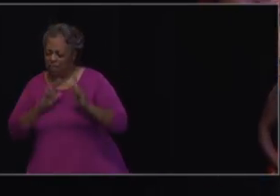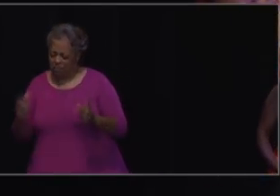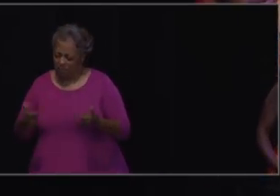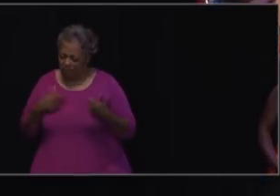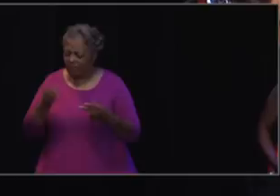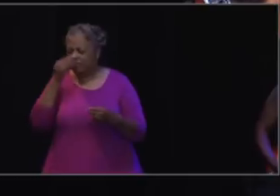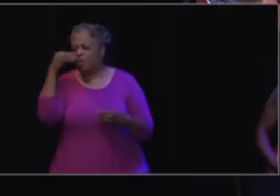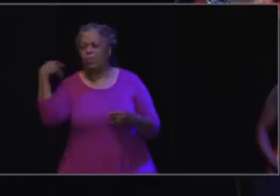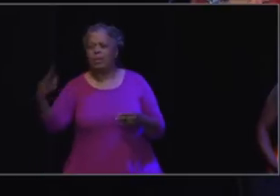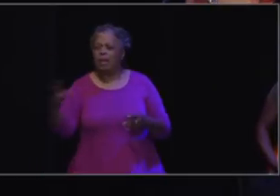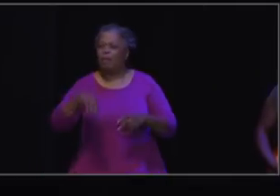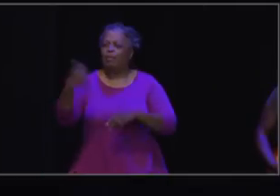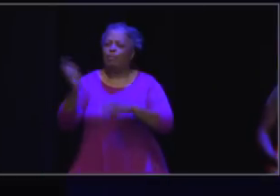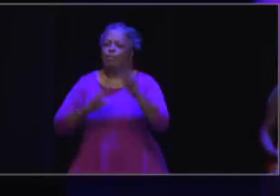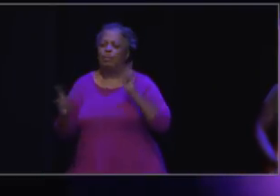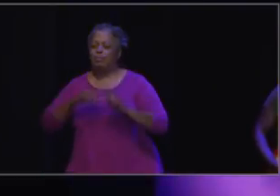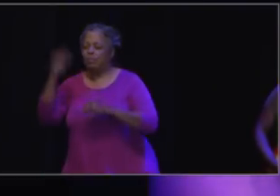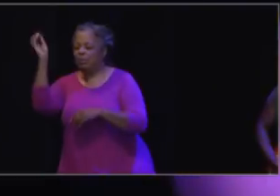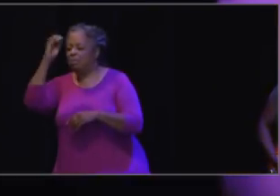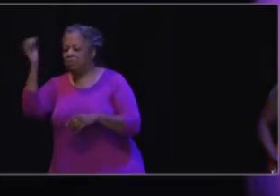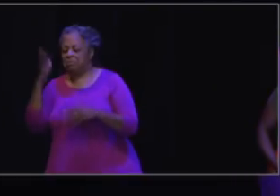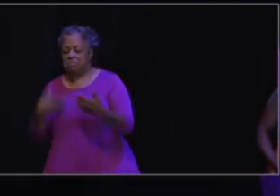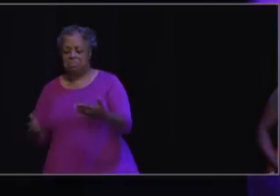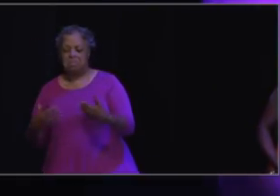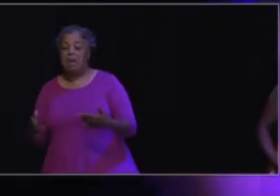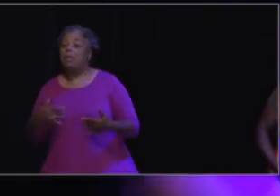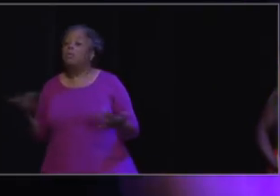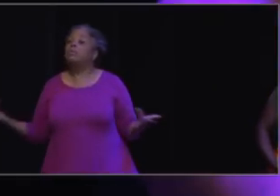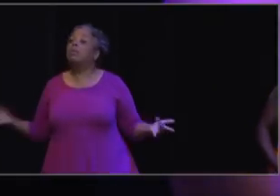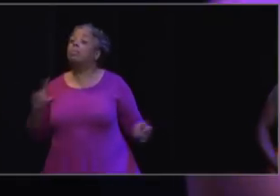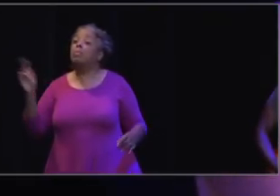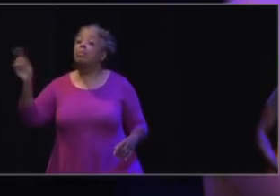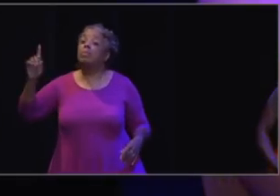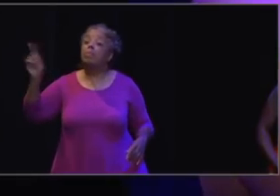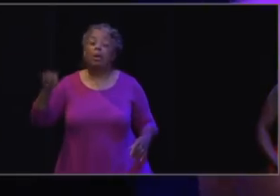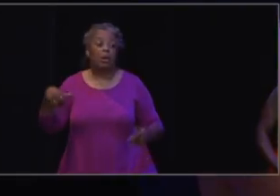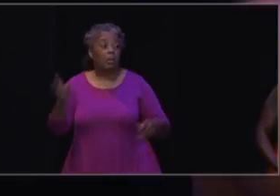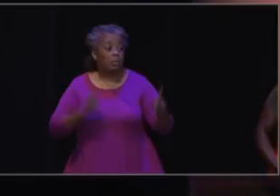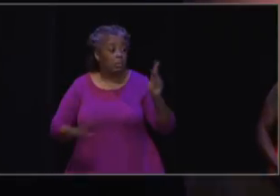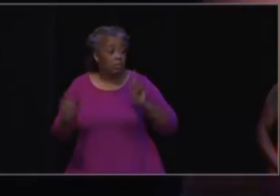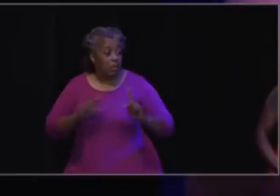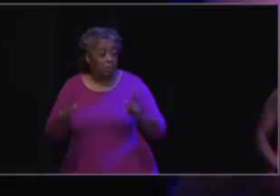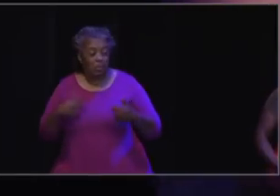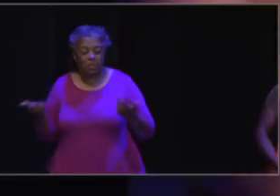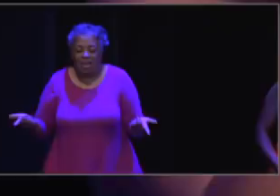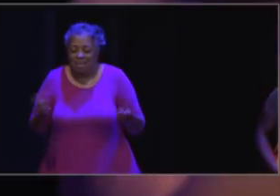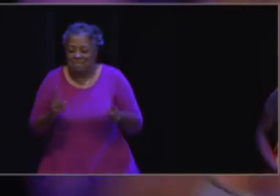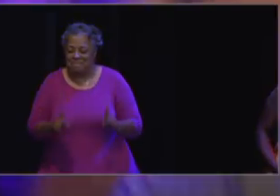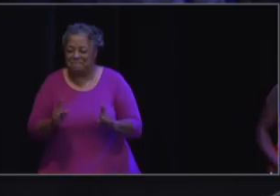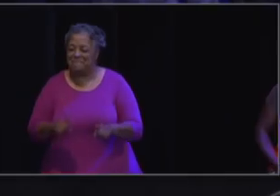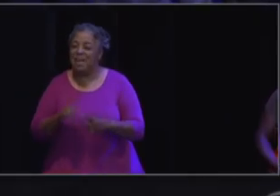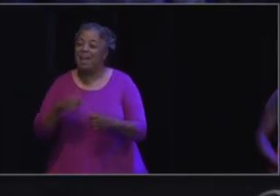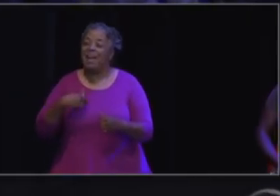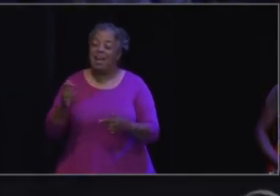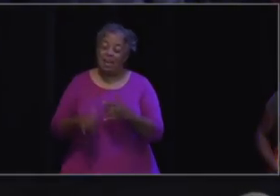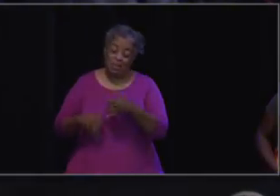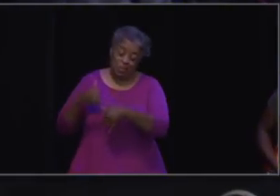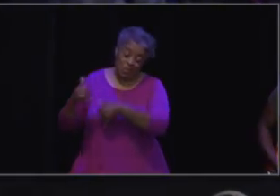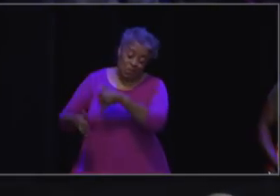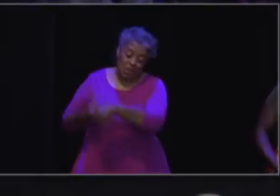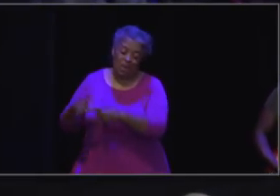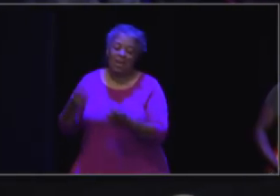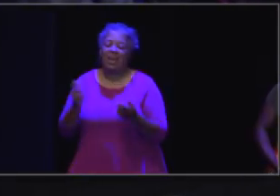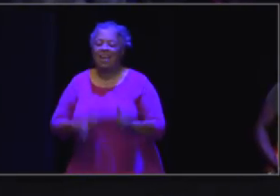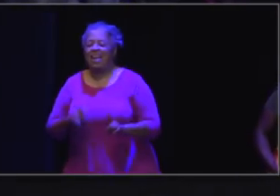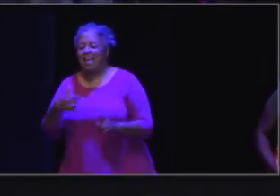unconditional. Live on the dollar, rupee, shilling, rand, or euro. Currency is my only urgency. Currently, bury me in bills and I resurrect the industry.